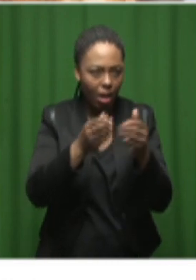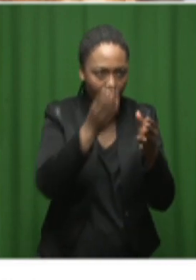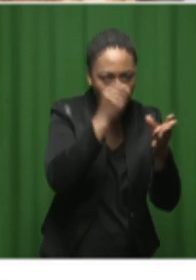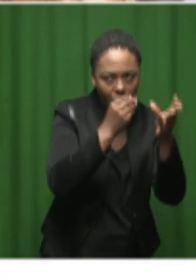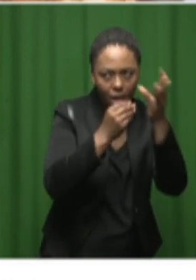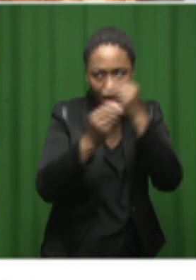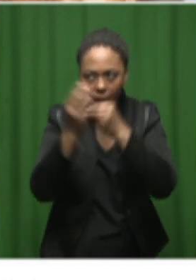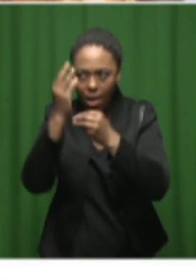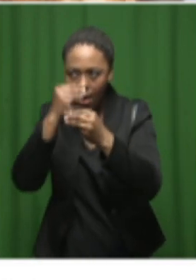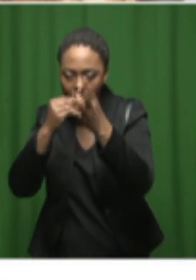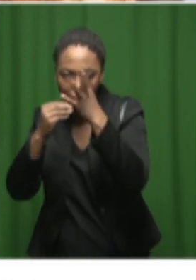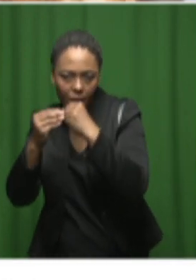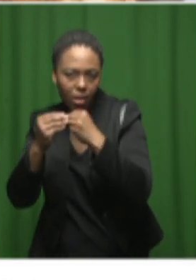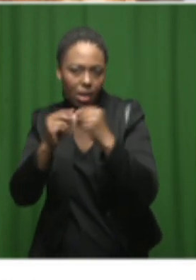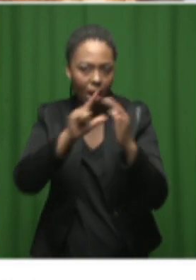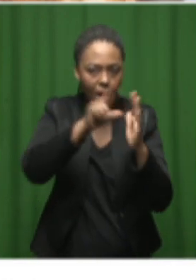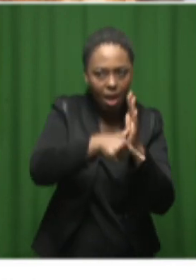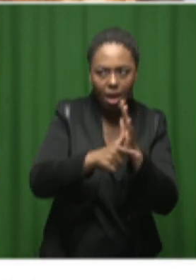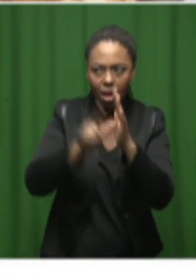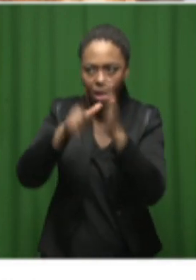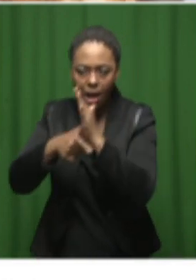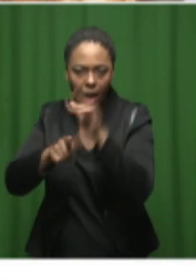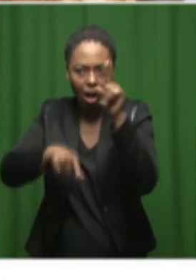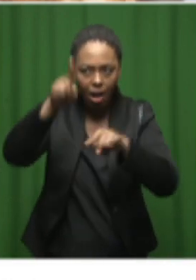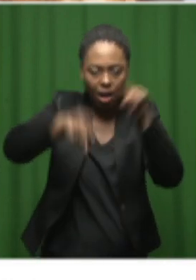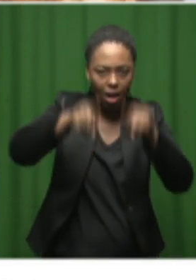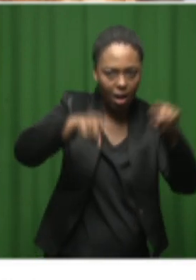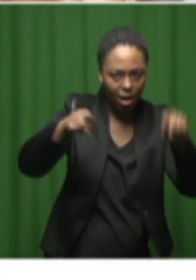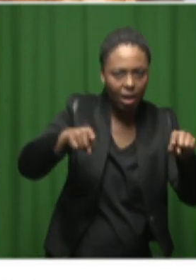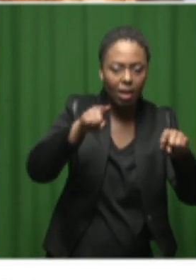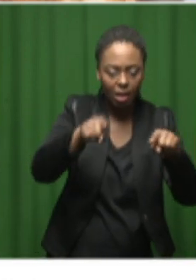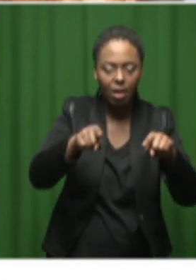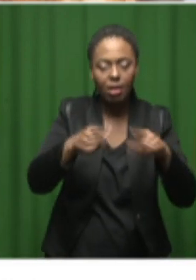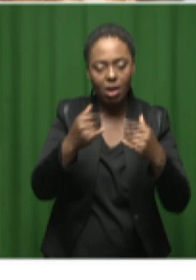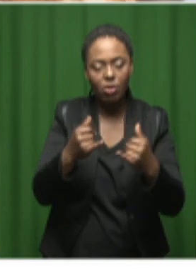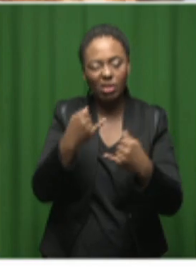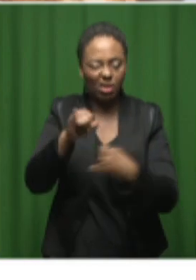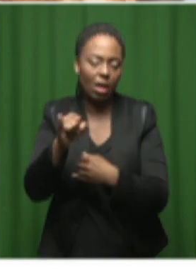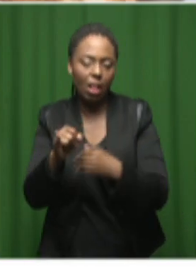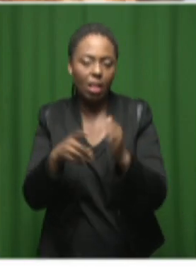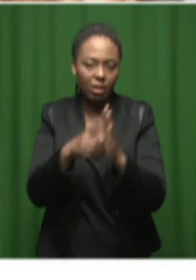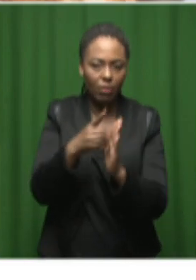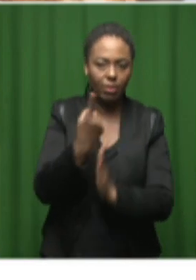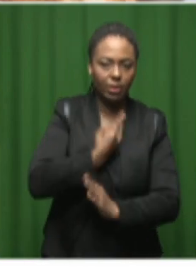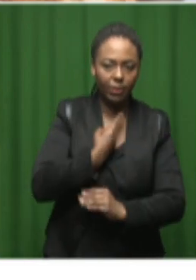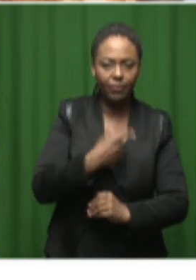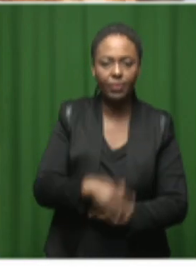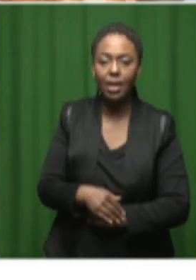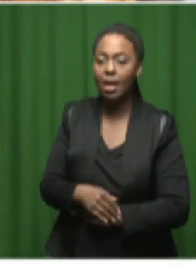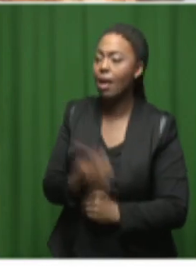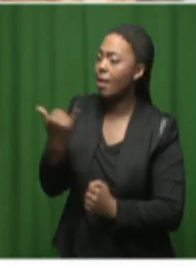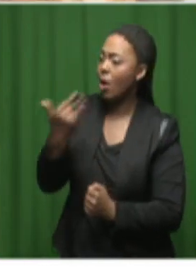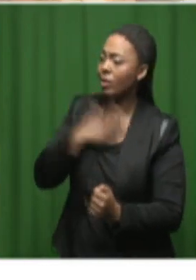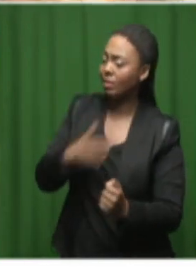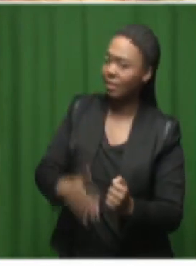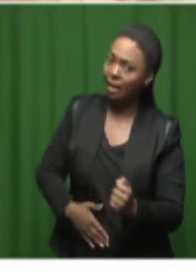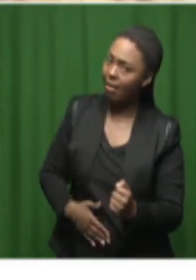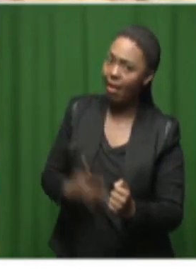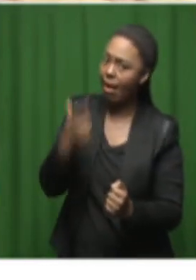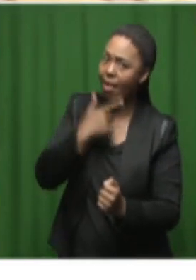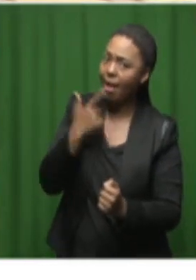and style about a lot of cuisines. Yeah. So what does a Sunday lunch table look